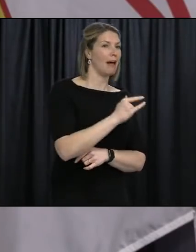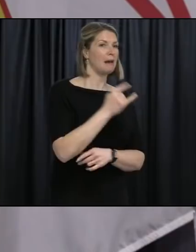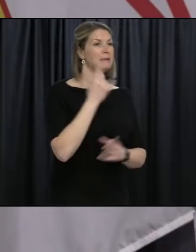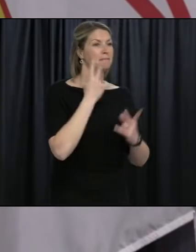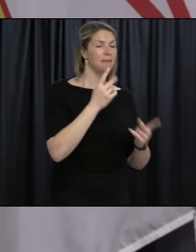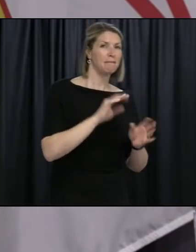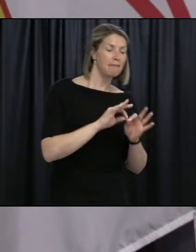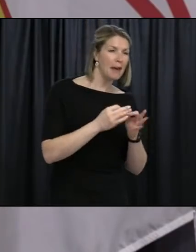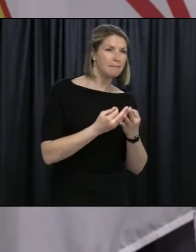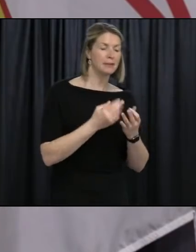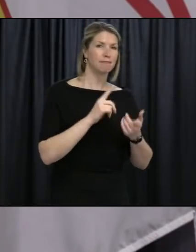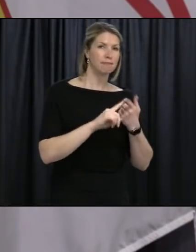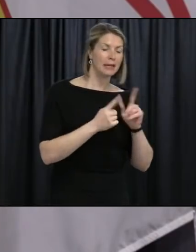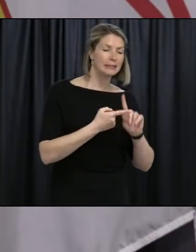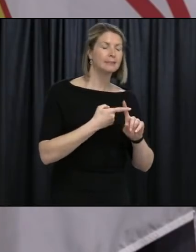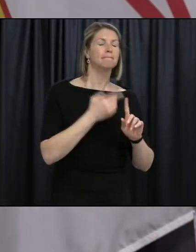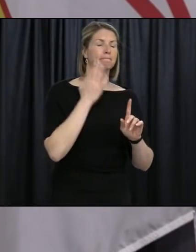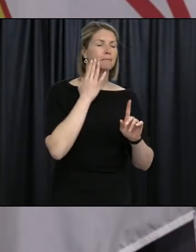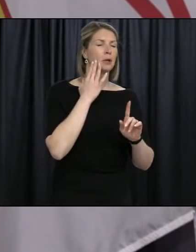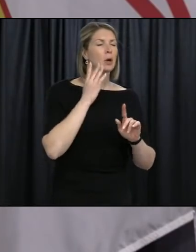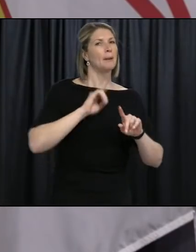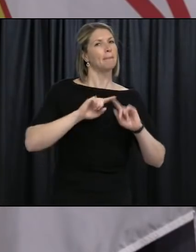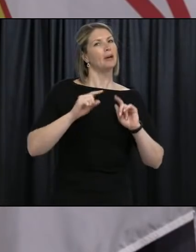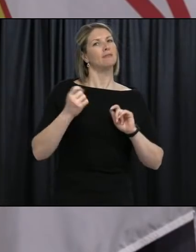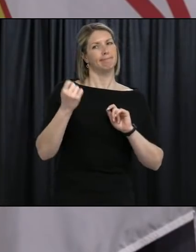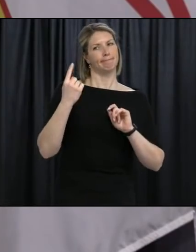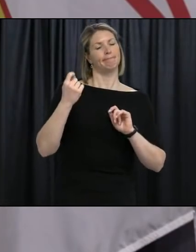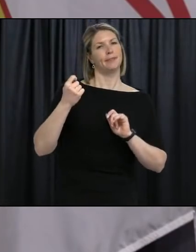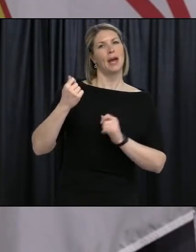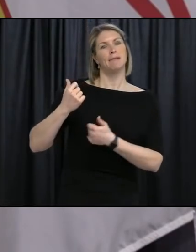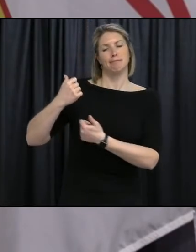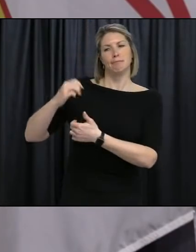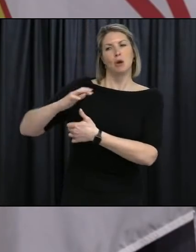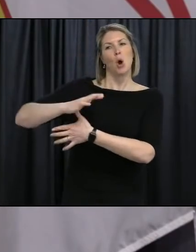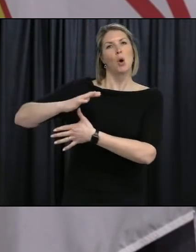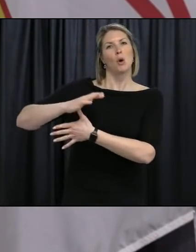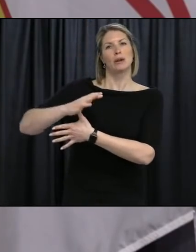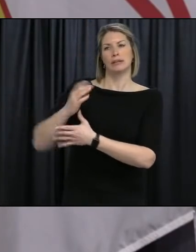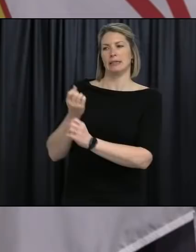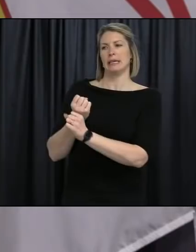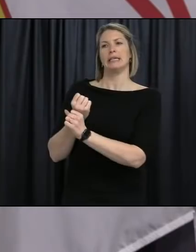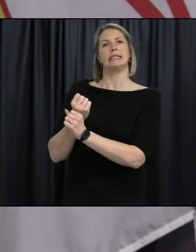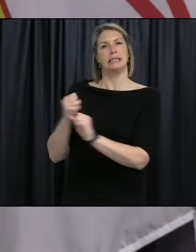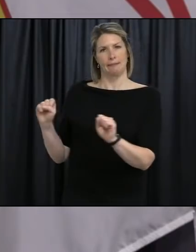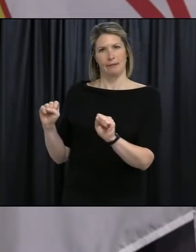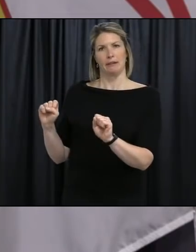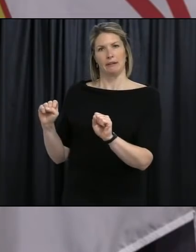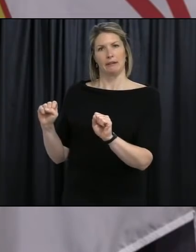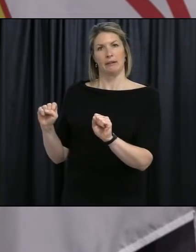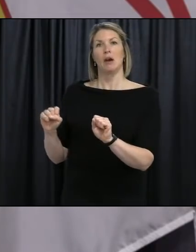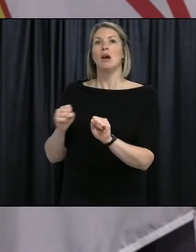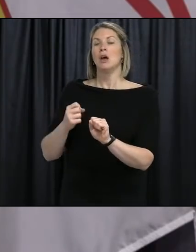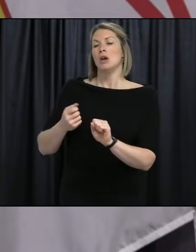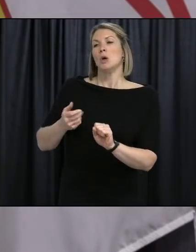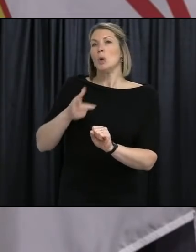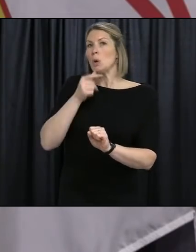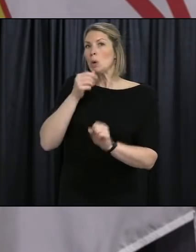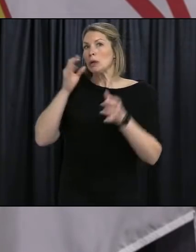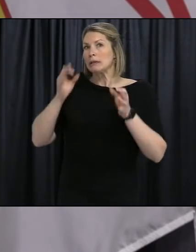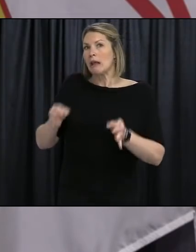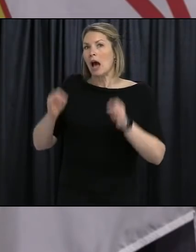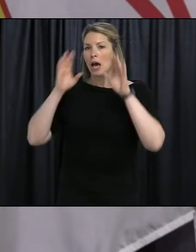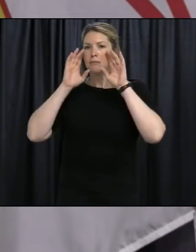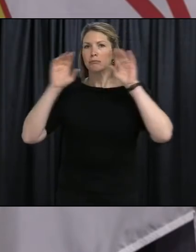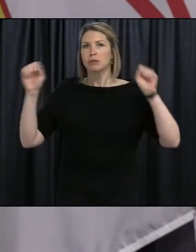safety. Of course, this was done after speaking with my counterparts across the Atlantic region. Earlier today, I reached out to